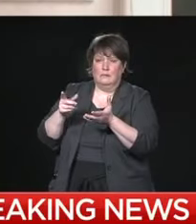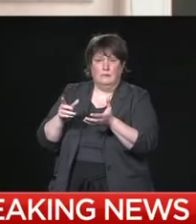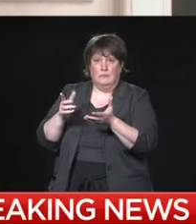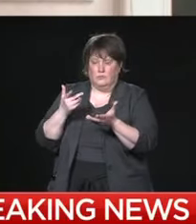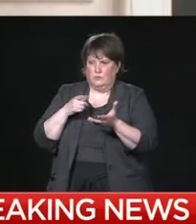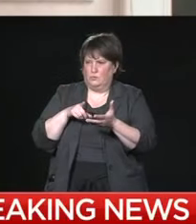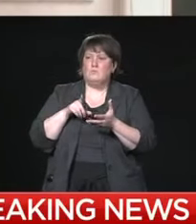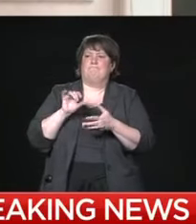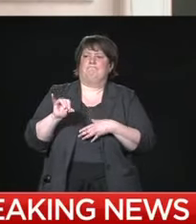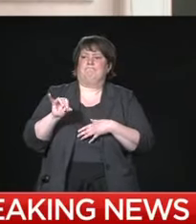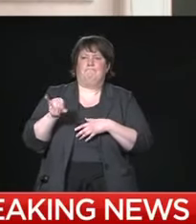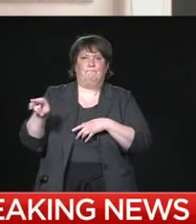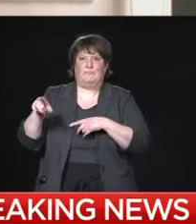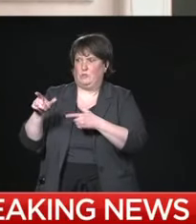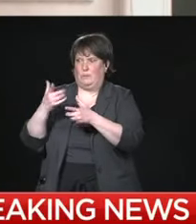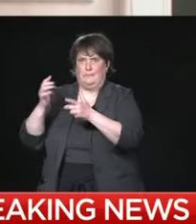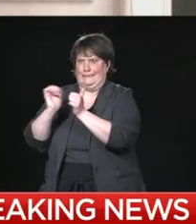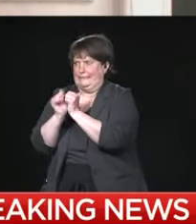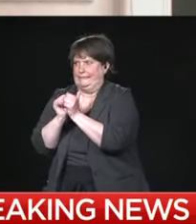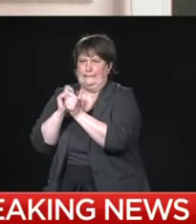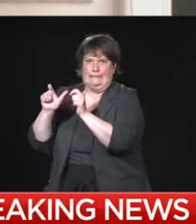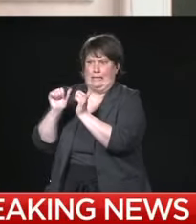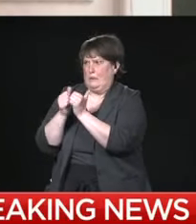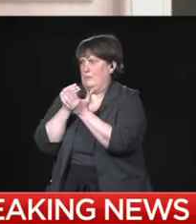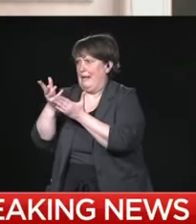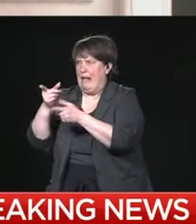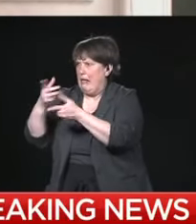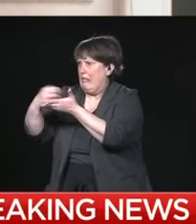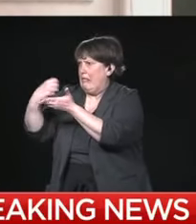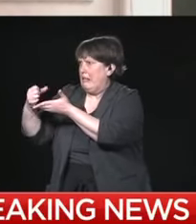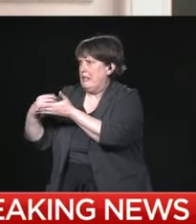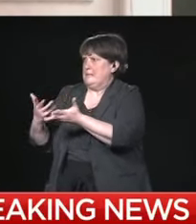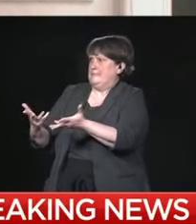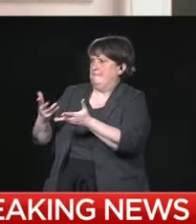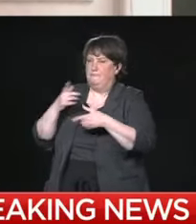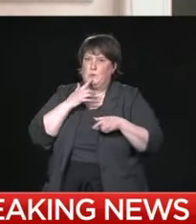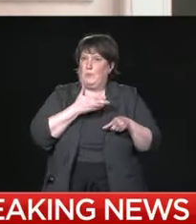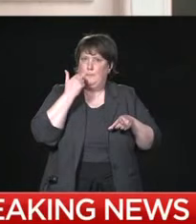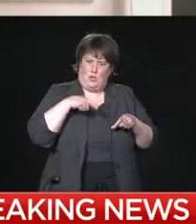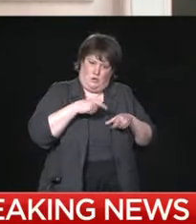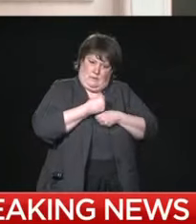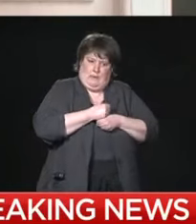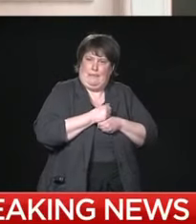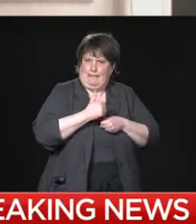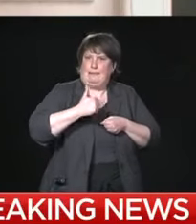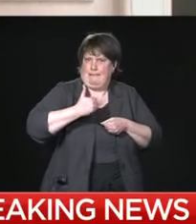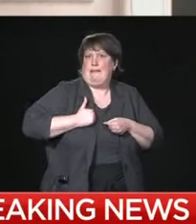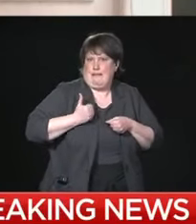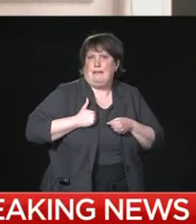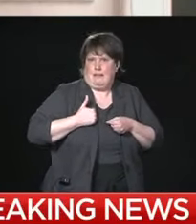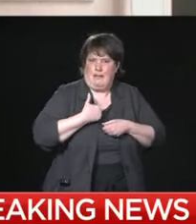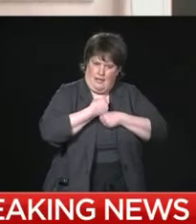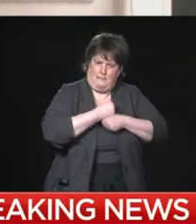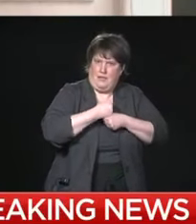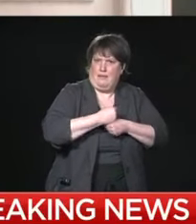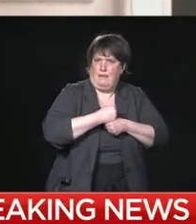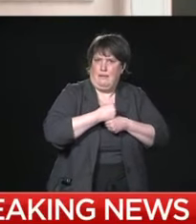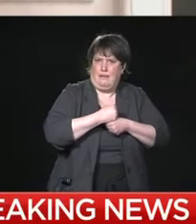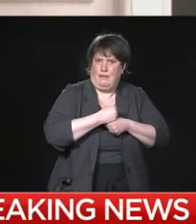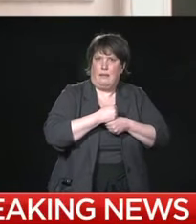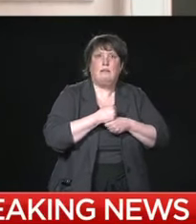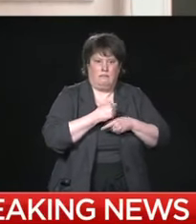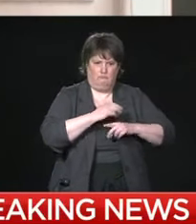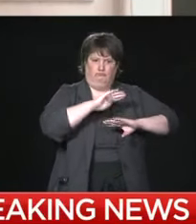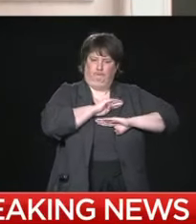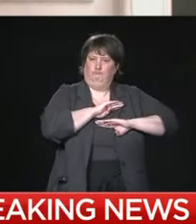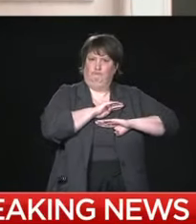to have solutions, made in Canada solutions as well, that are going to help us to ensure our own needs over the